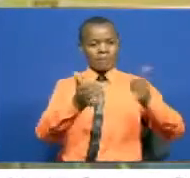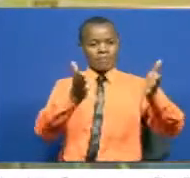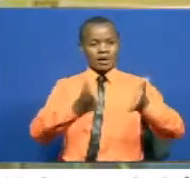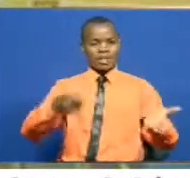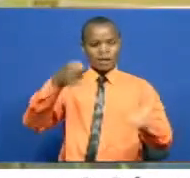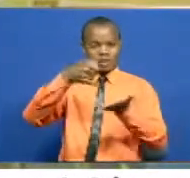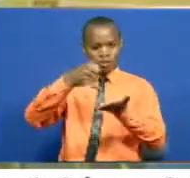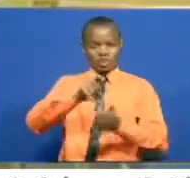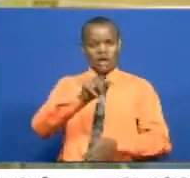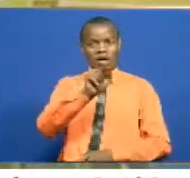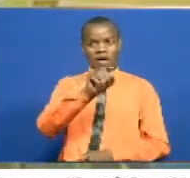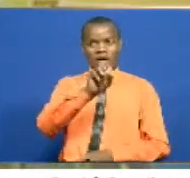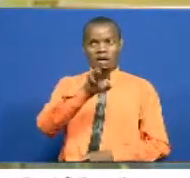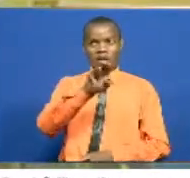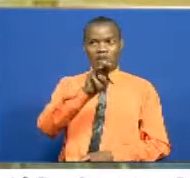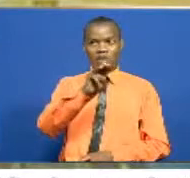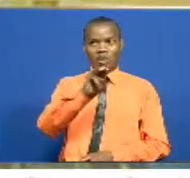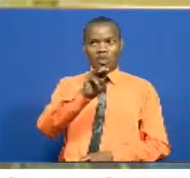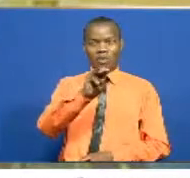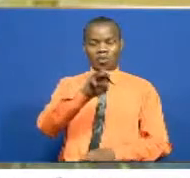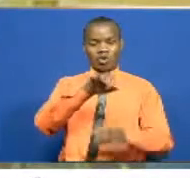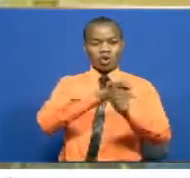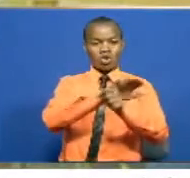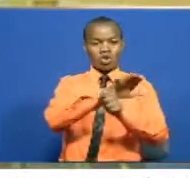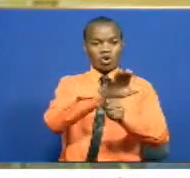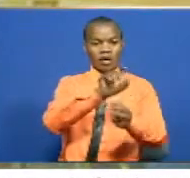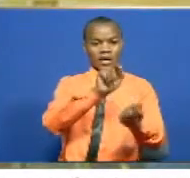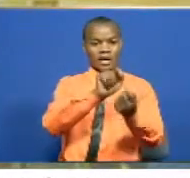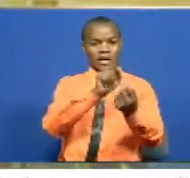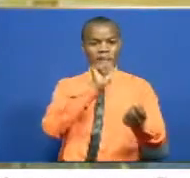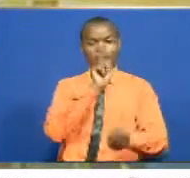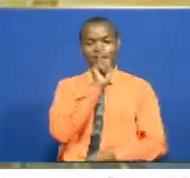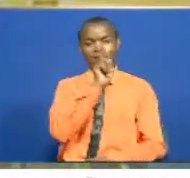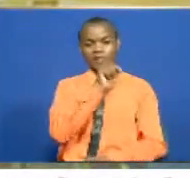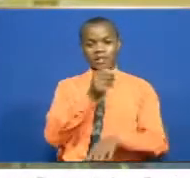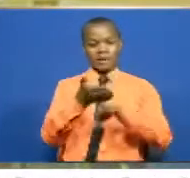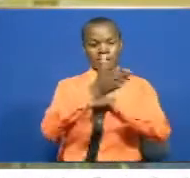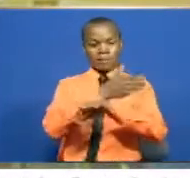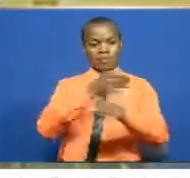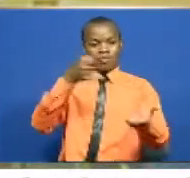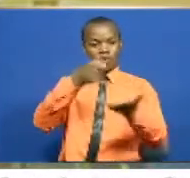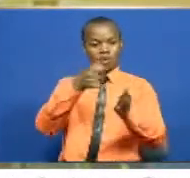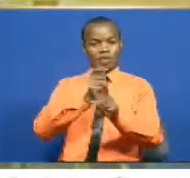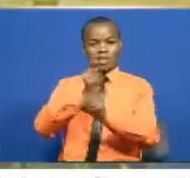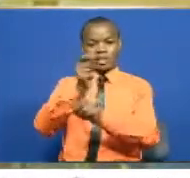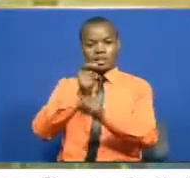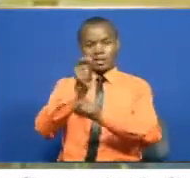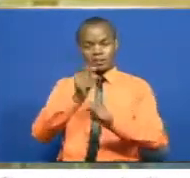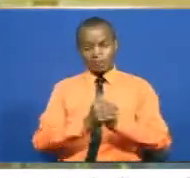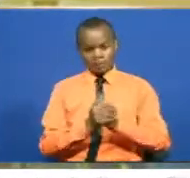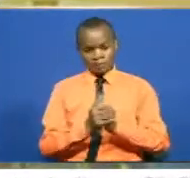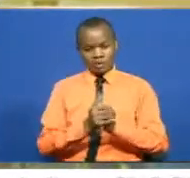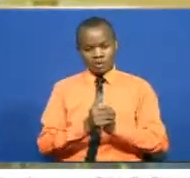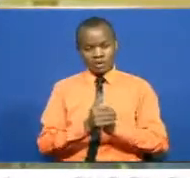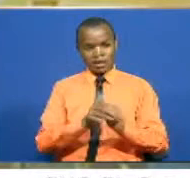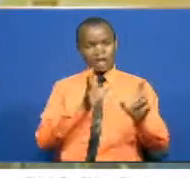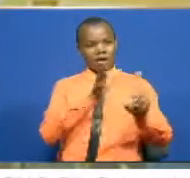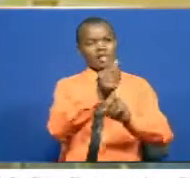here, had to take their coronavirus tests before getting into camp. The outcome of that?